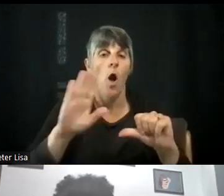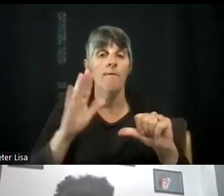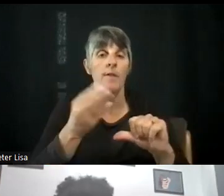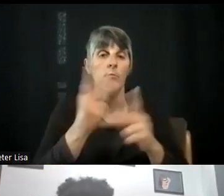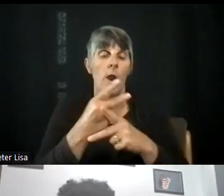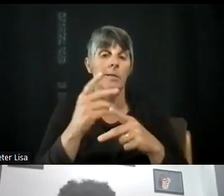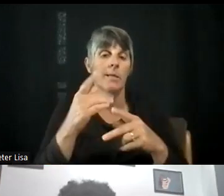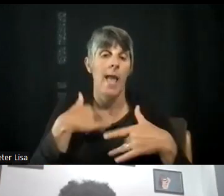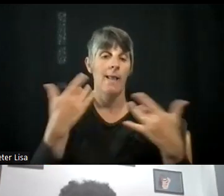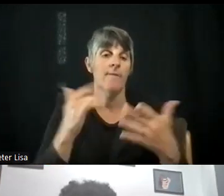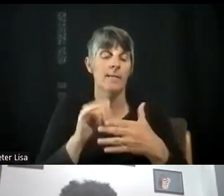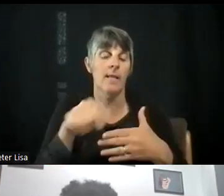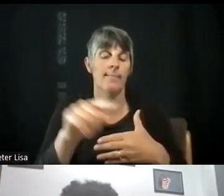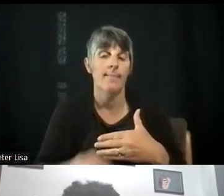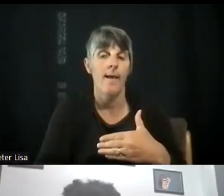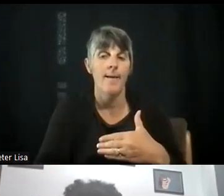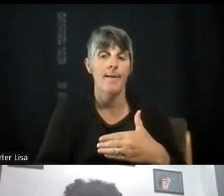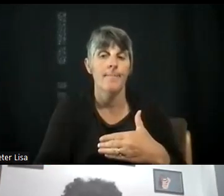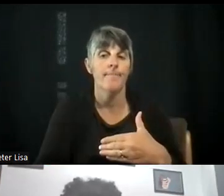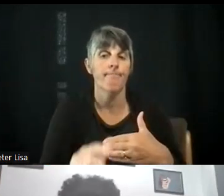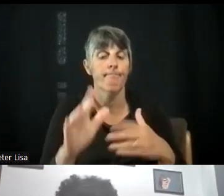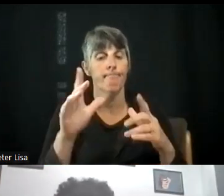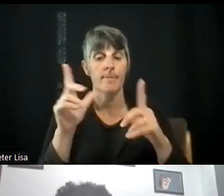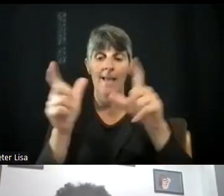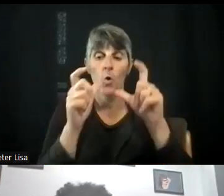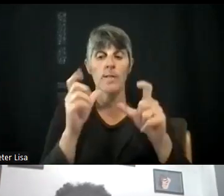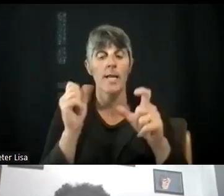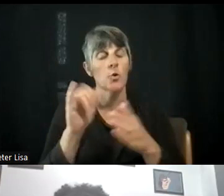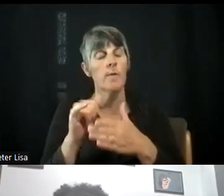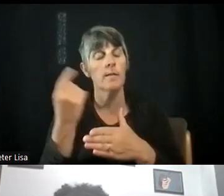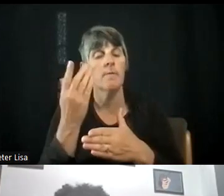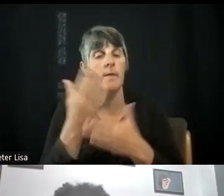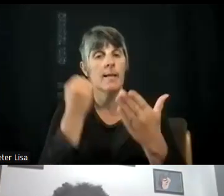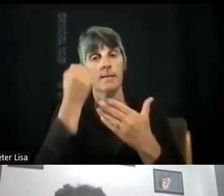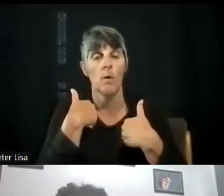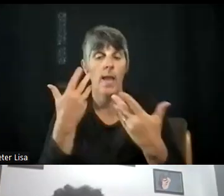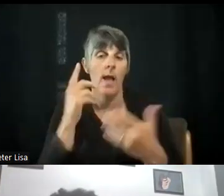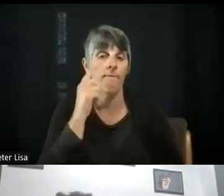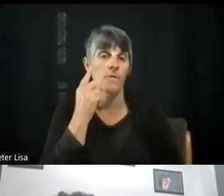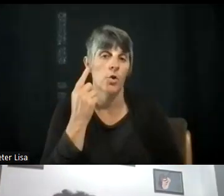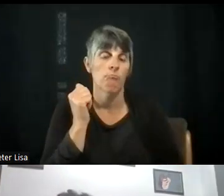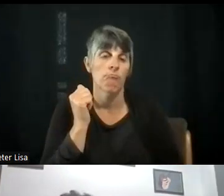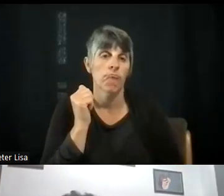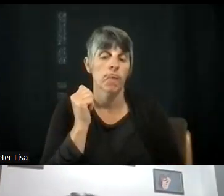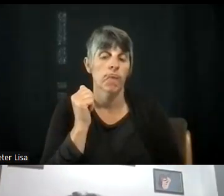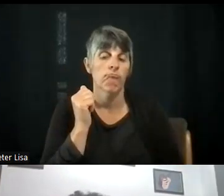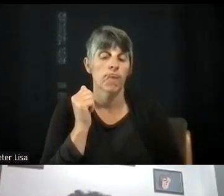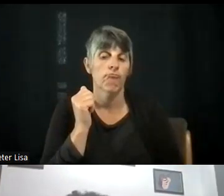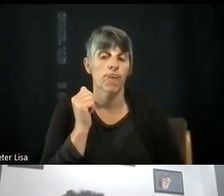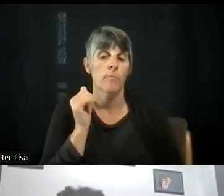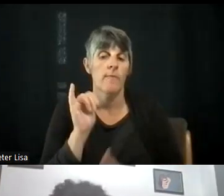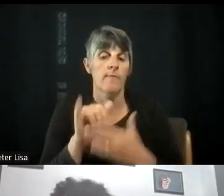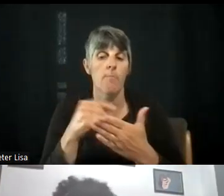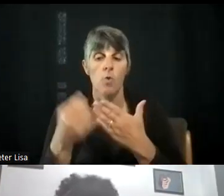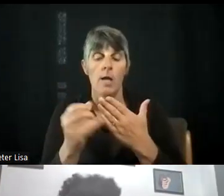events that they take photos at. So those are some of the ideas that we had for the project